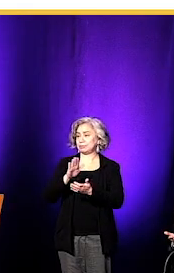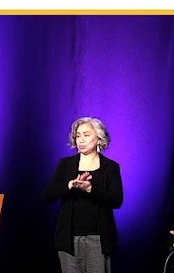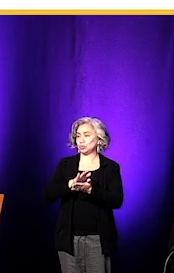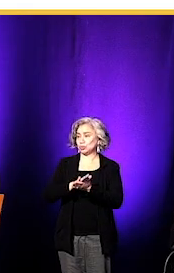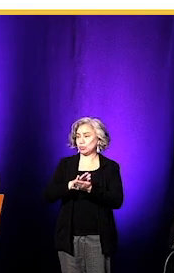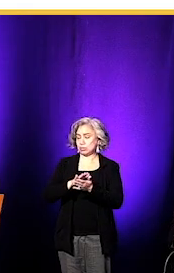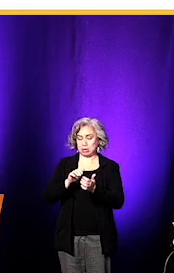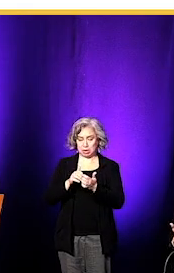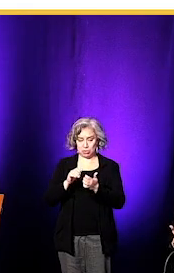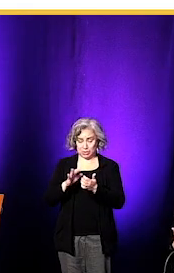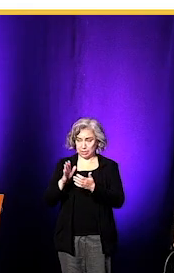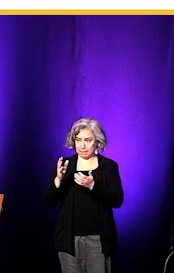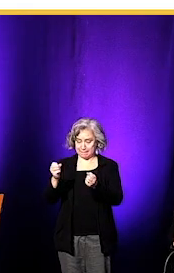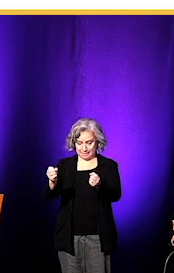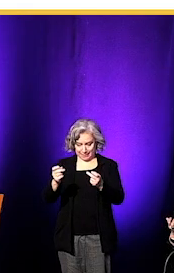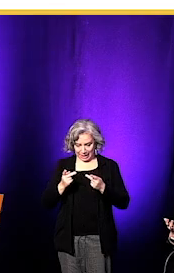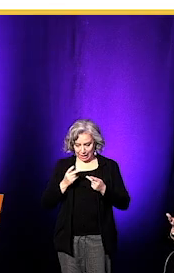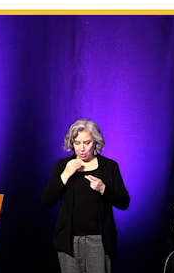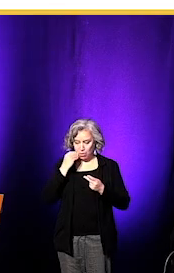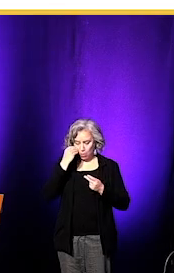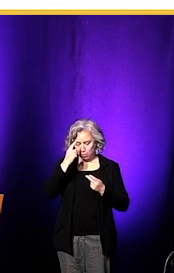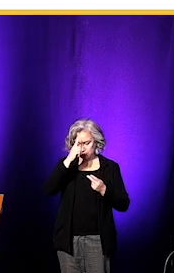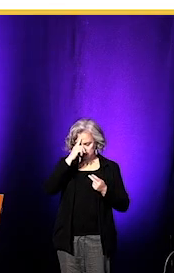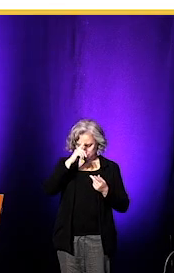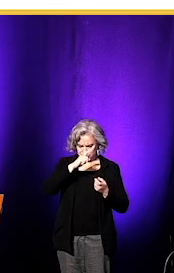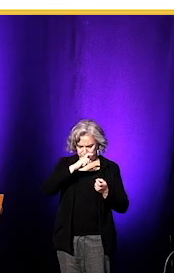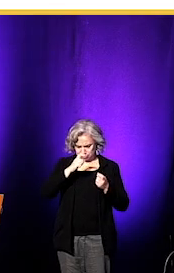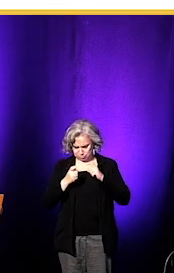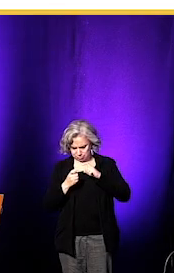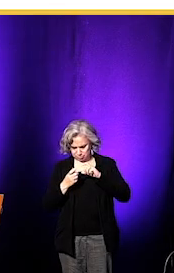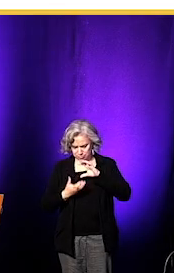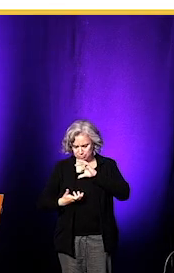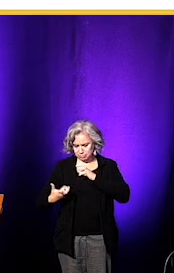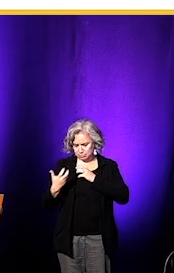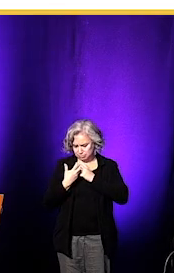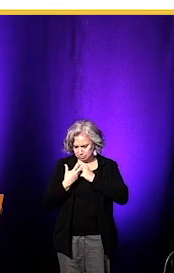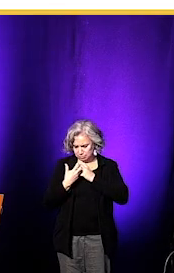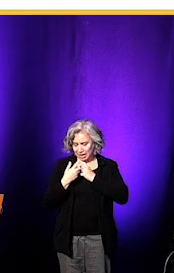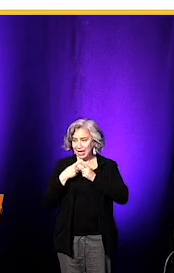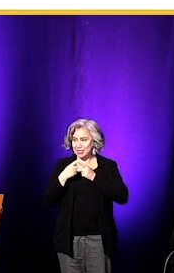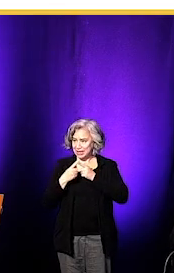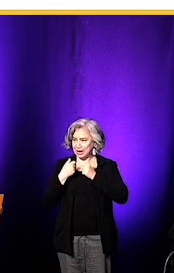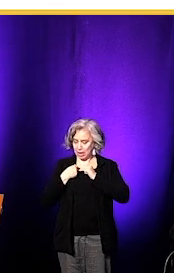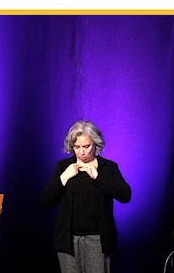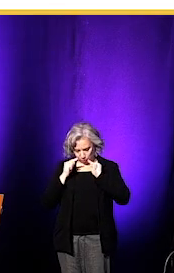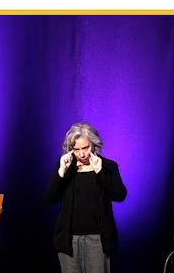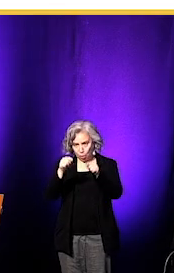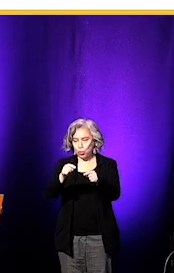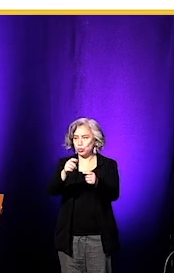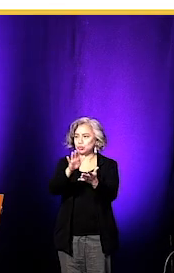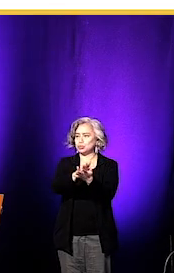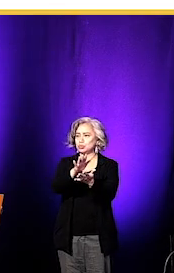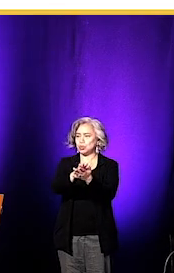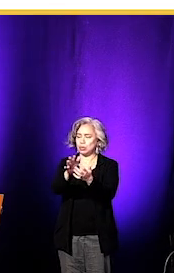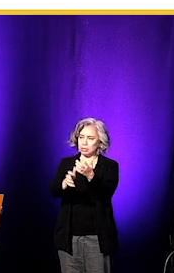home, be reconfigured, and move back into the school in different ways. And so it's that